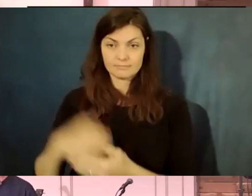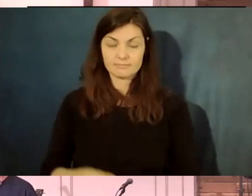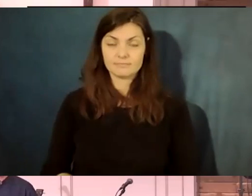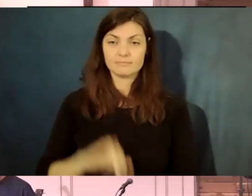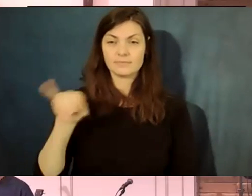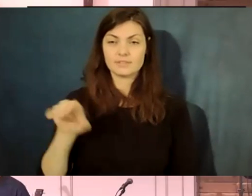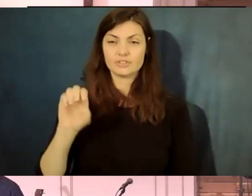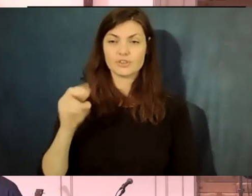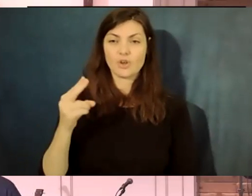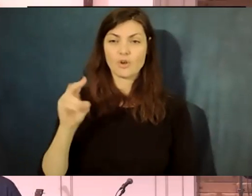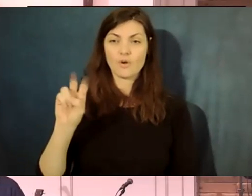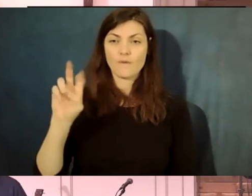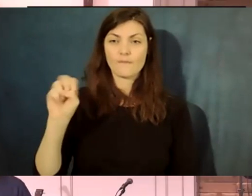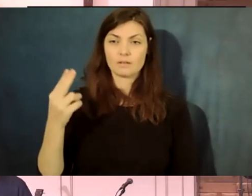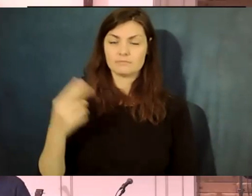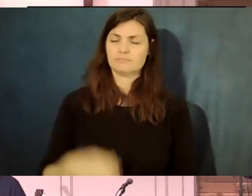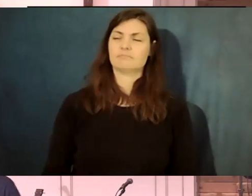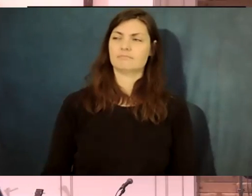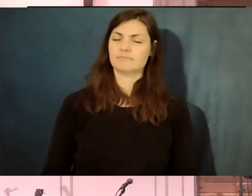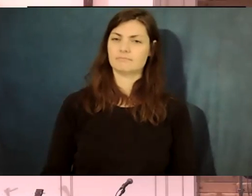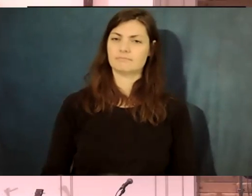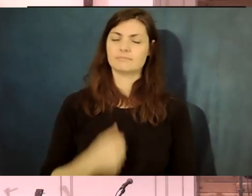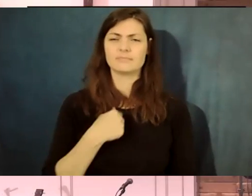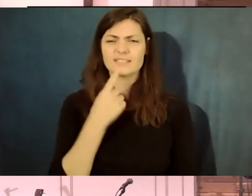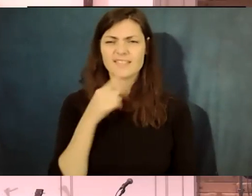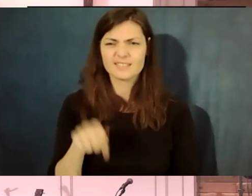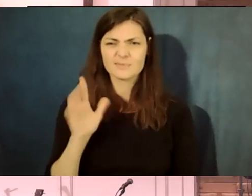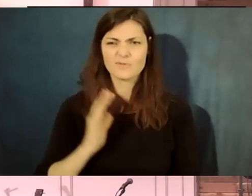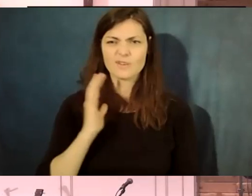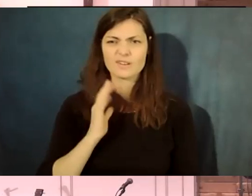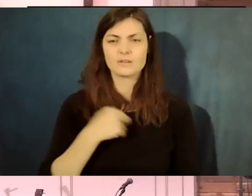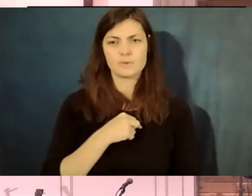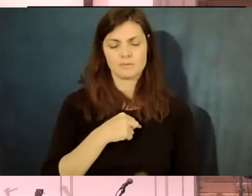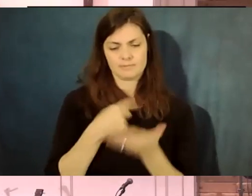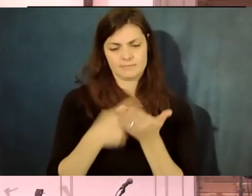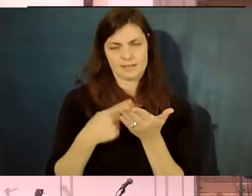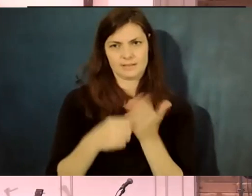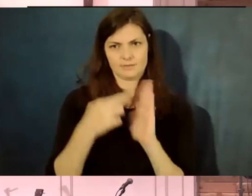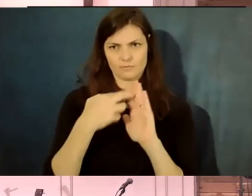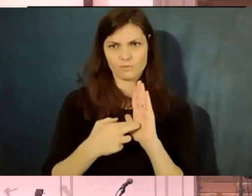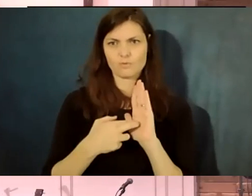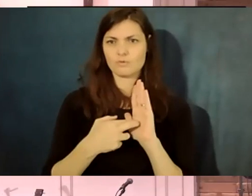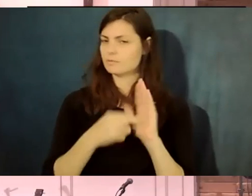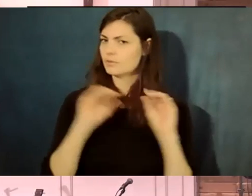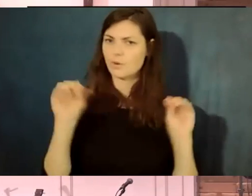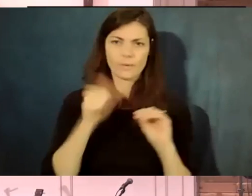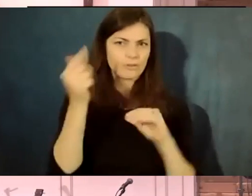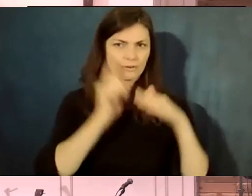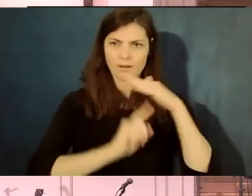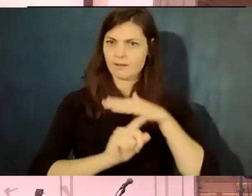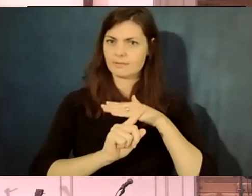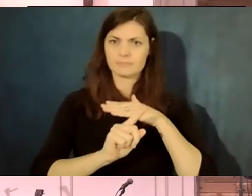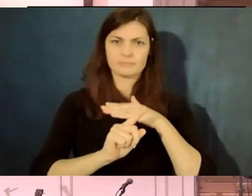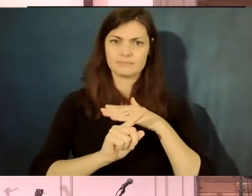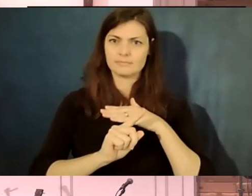I said this when we were studying the commandments about having no other God and then the commandment about having no carved images.